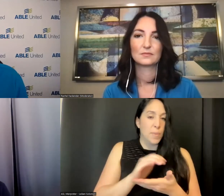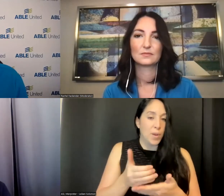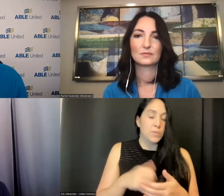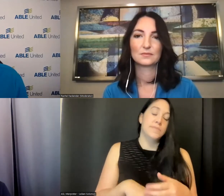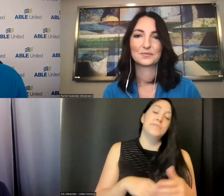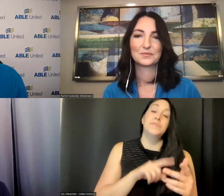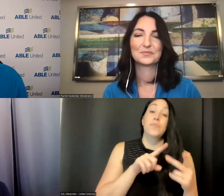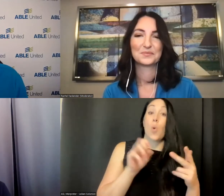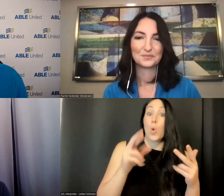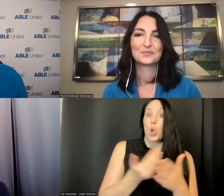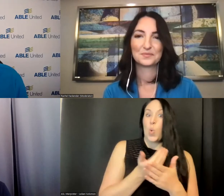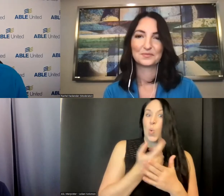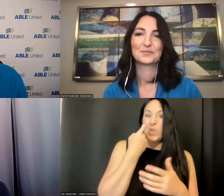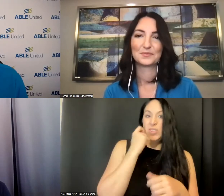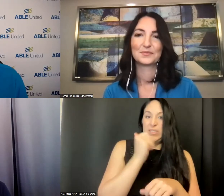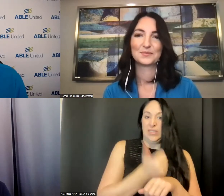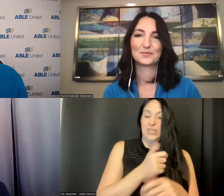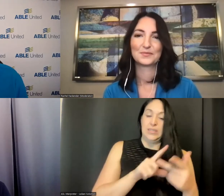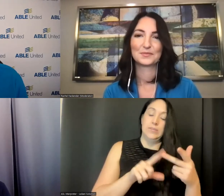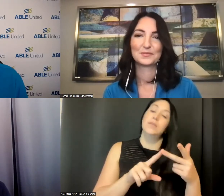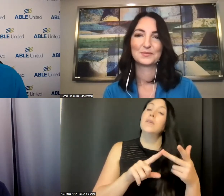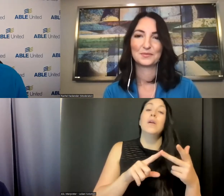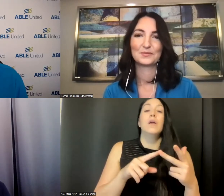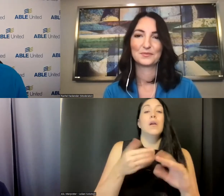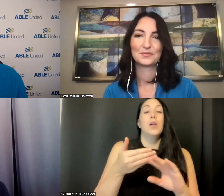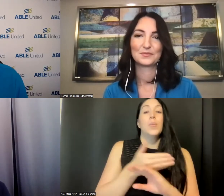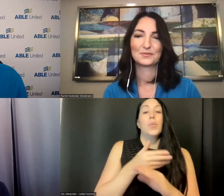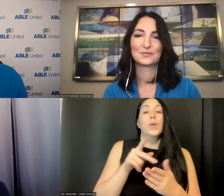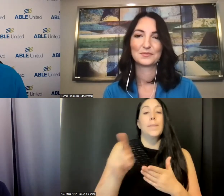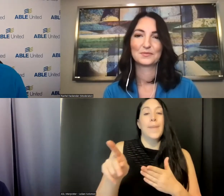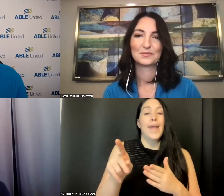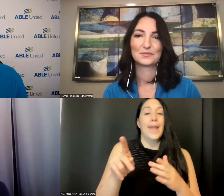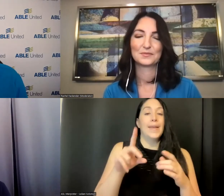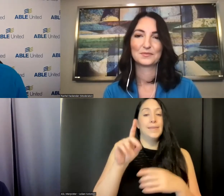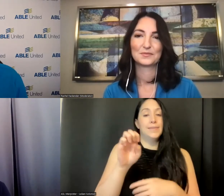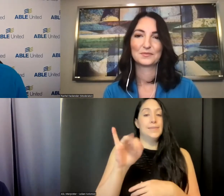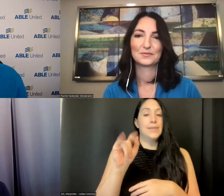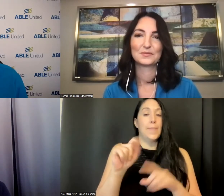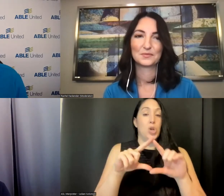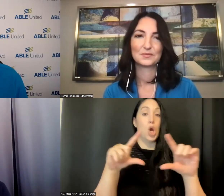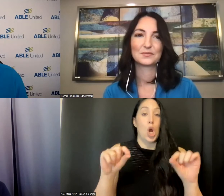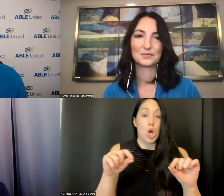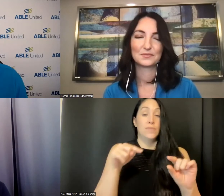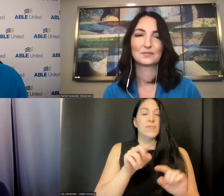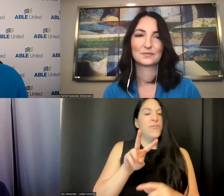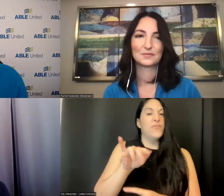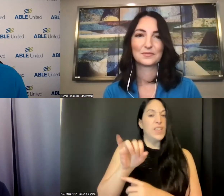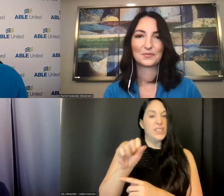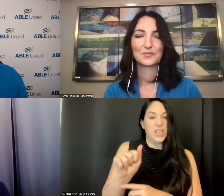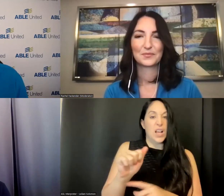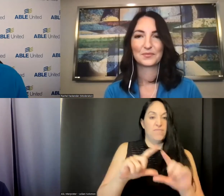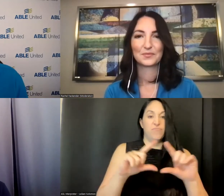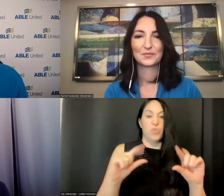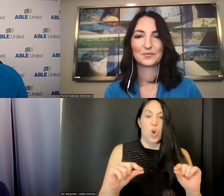newer features is our prepaid reloadable debit card. It's a Visa debit card.